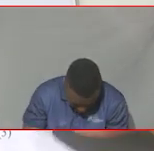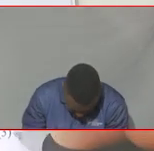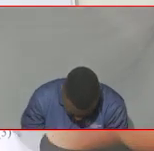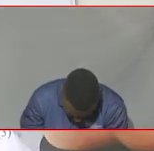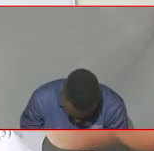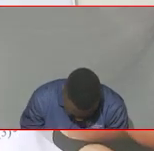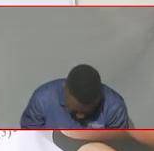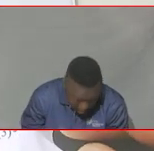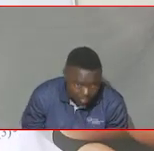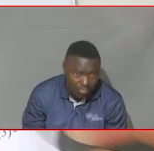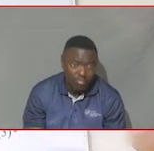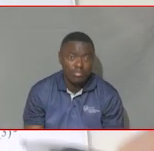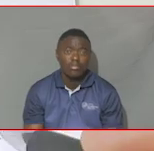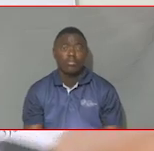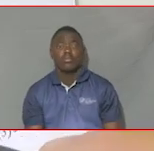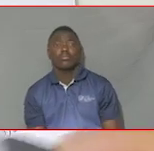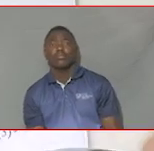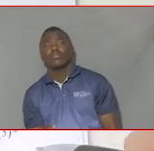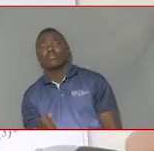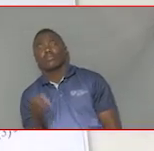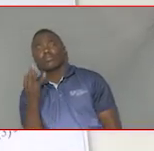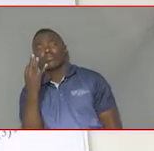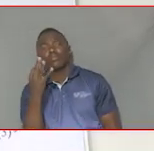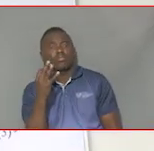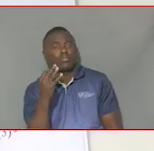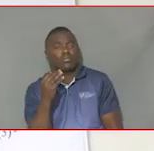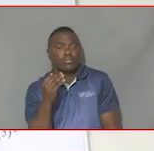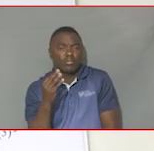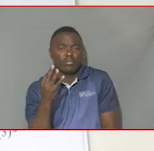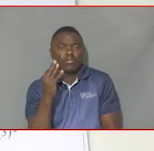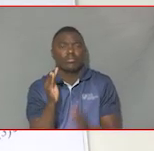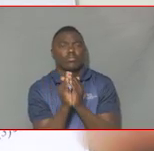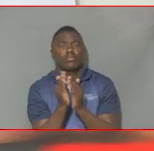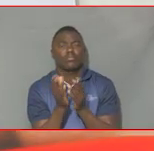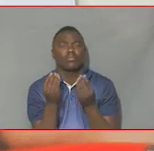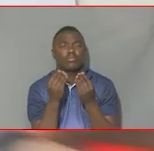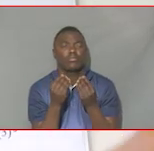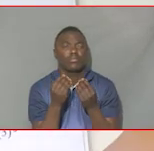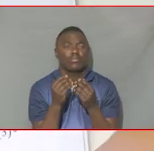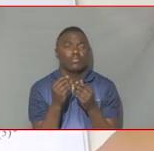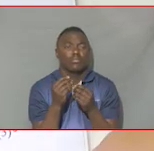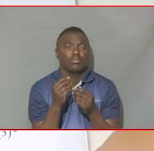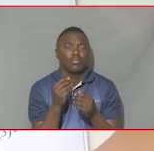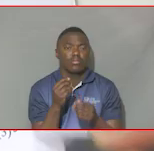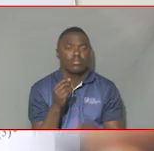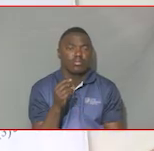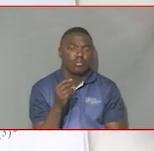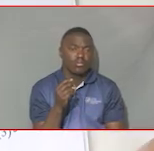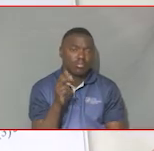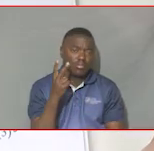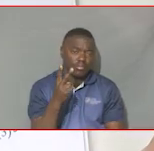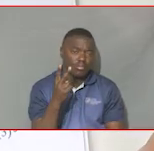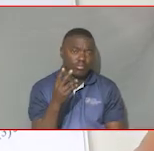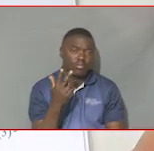Right, people, there's your 3 marks for A and B. Here's your 2 marks. And by putting the x value in there, you've got